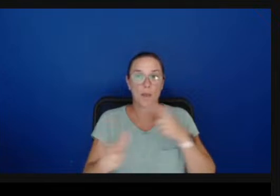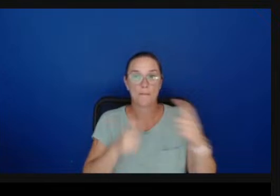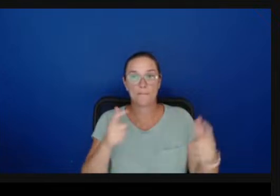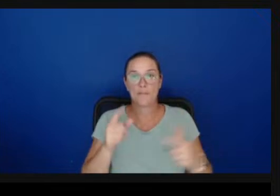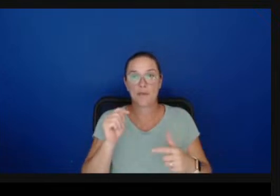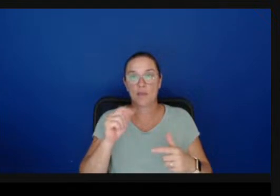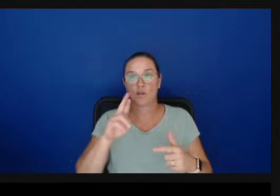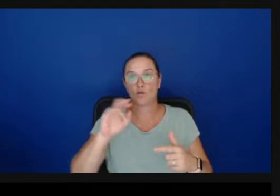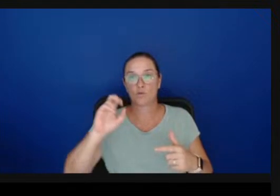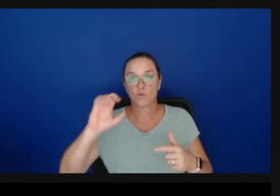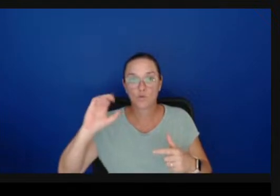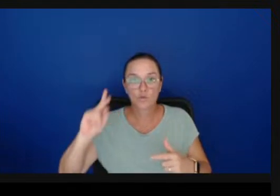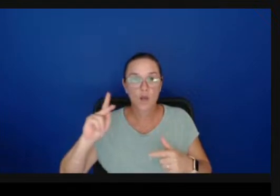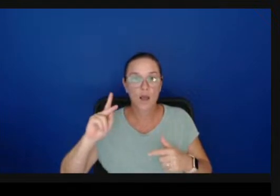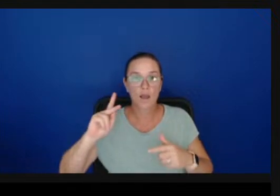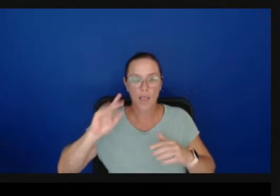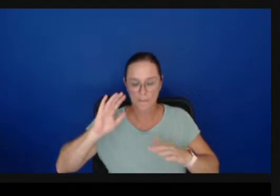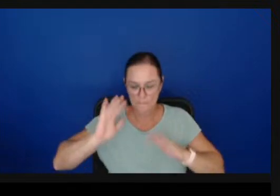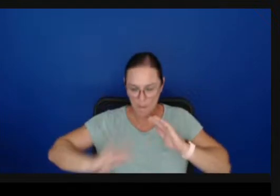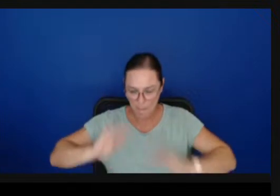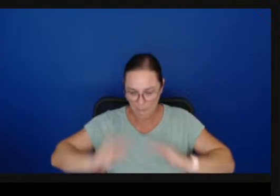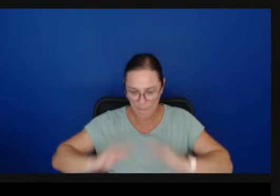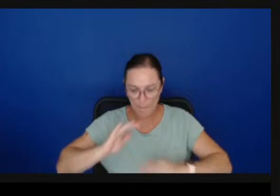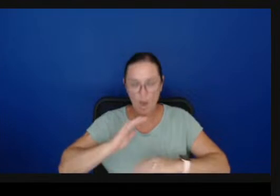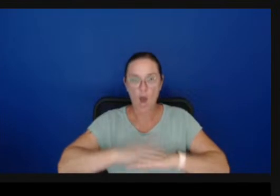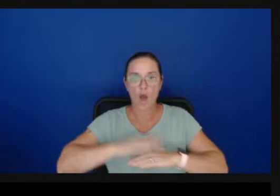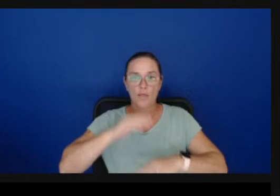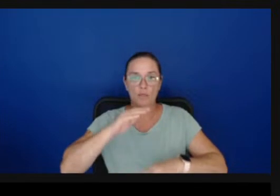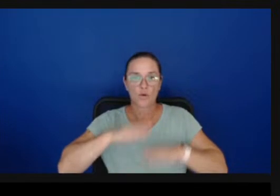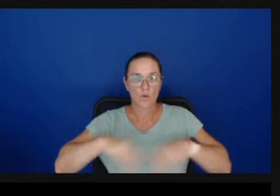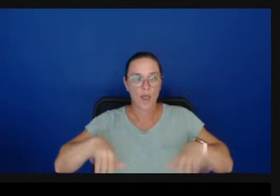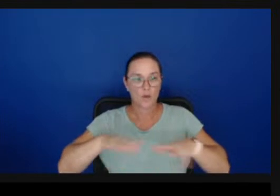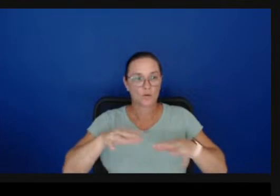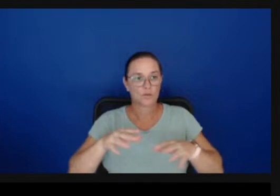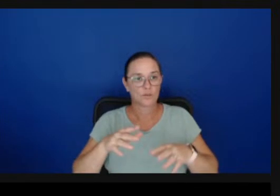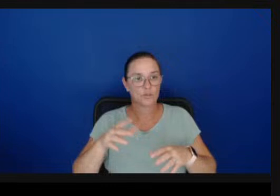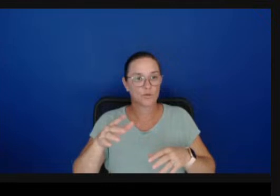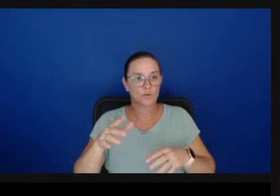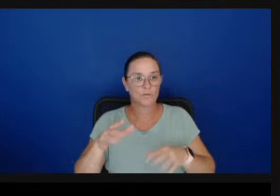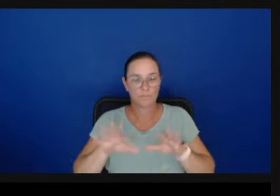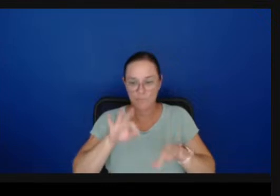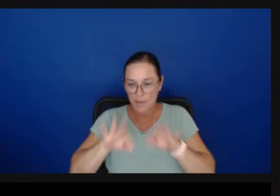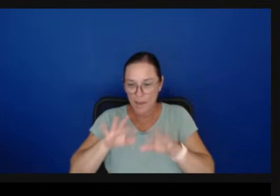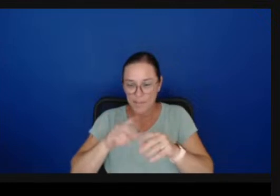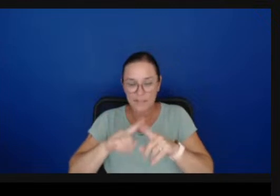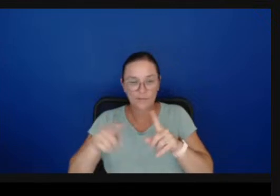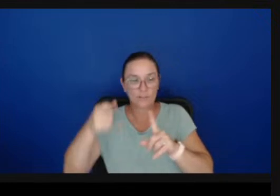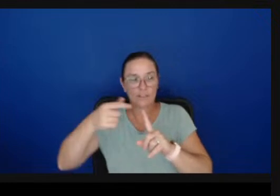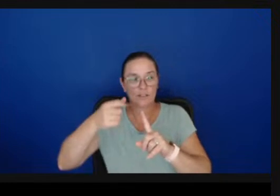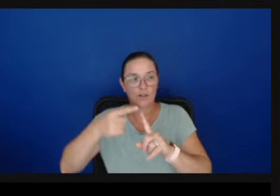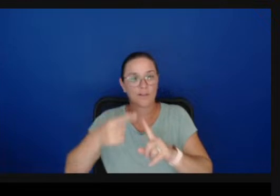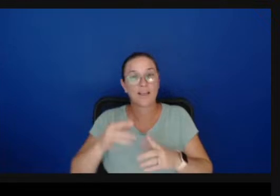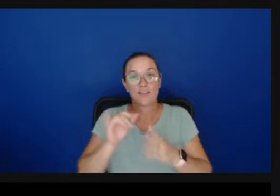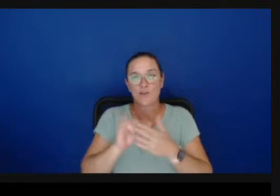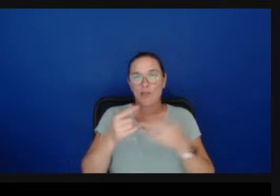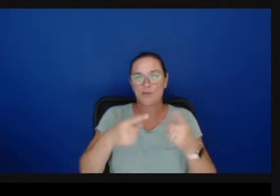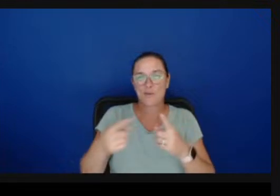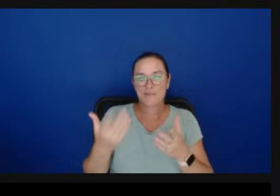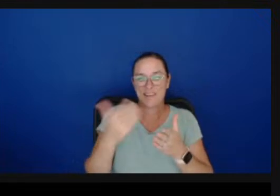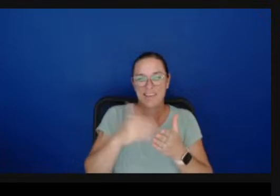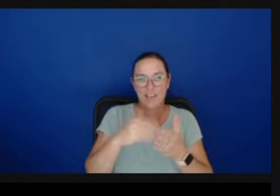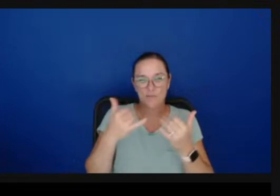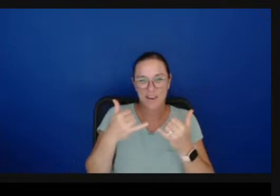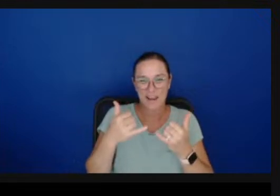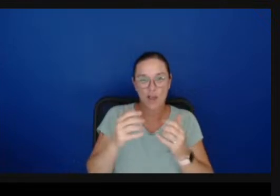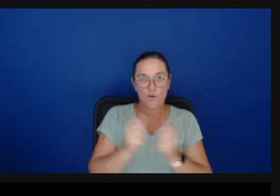ground and picked up all the signals that way. And likewise, or just like we're talking about, happened over the last few months here with our intrusions